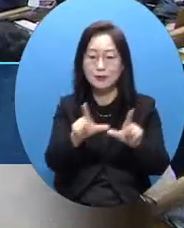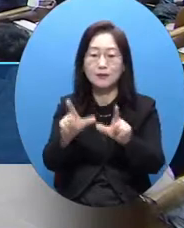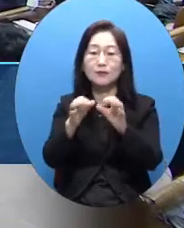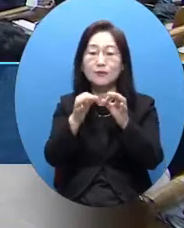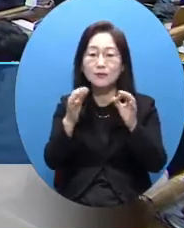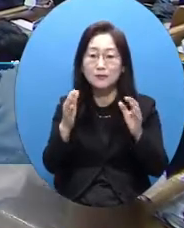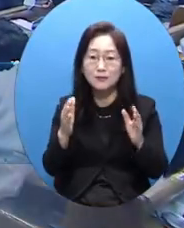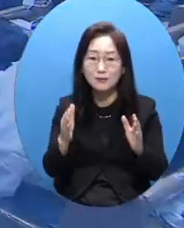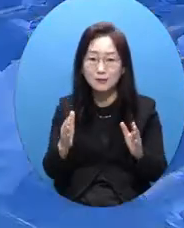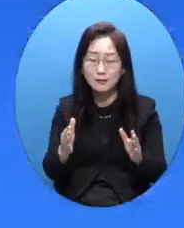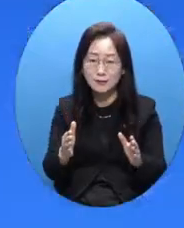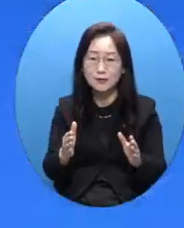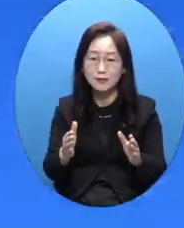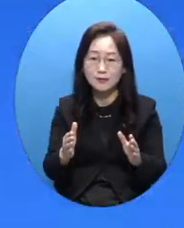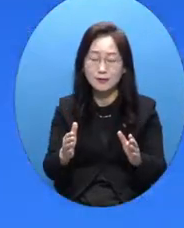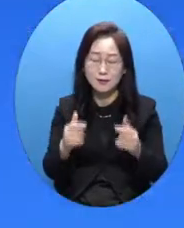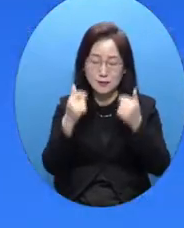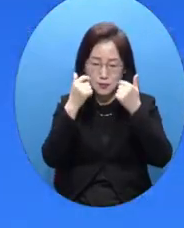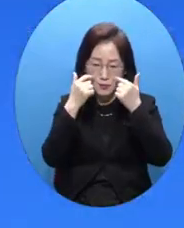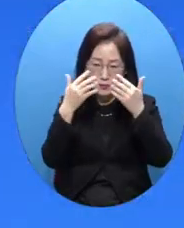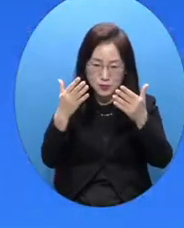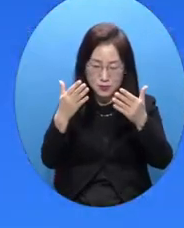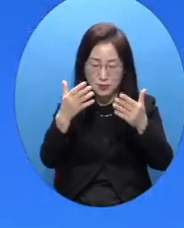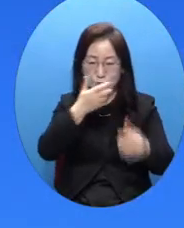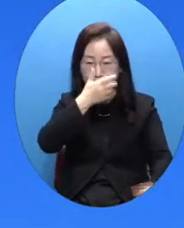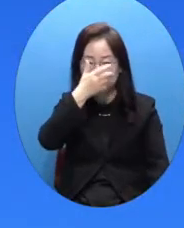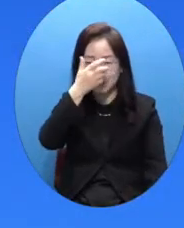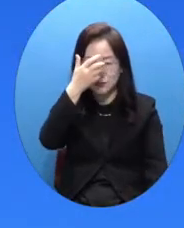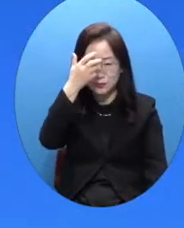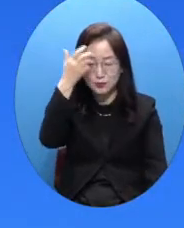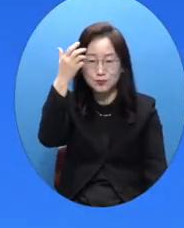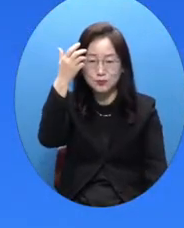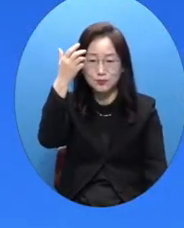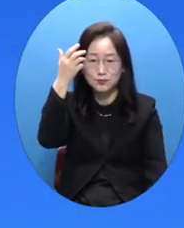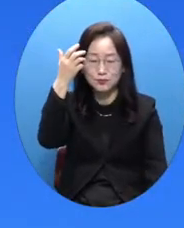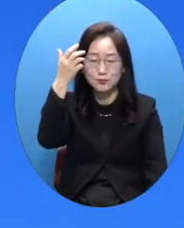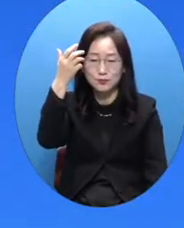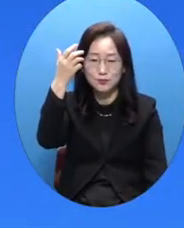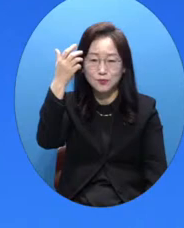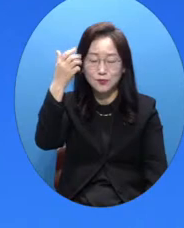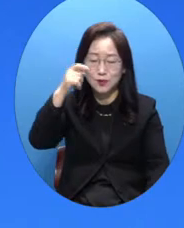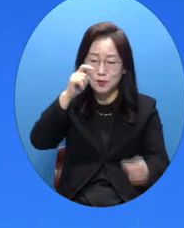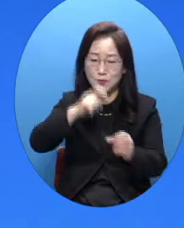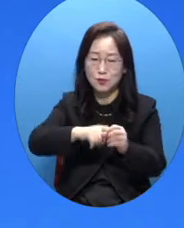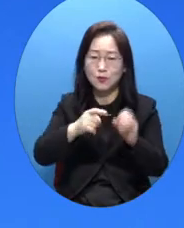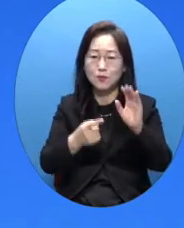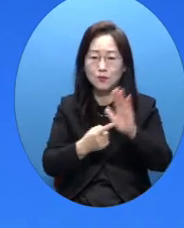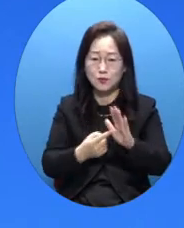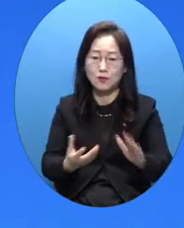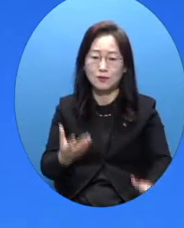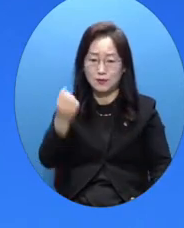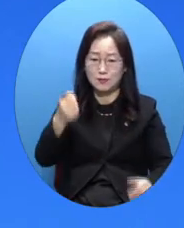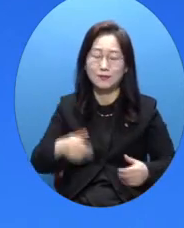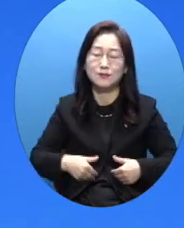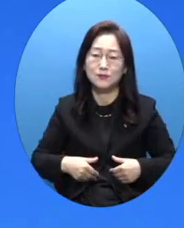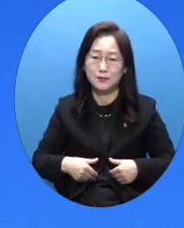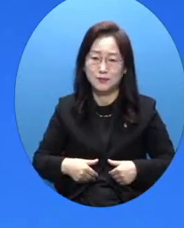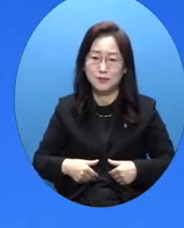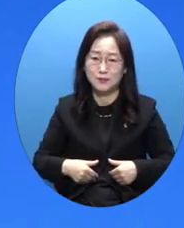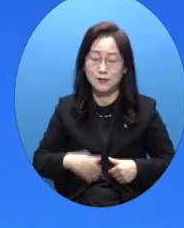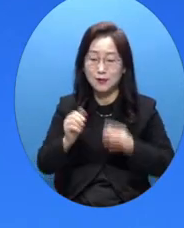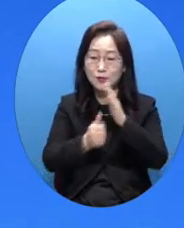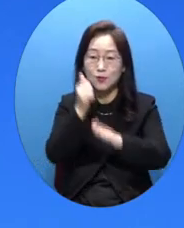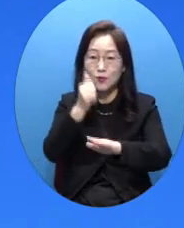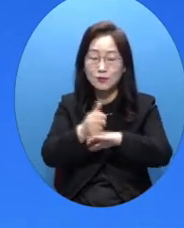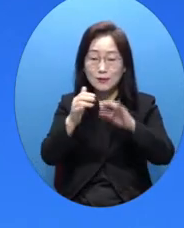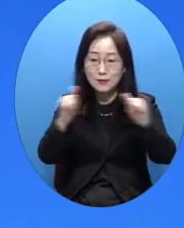we live life only once we must have clear dreams and goals as we live our